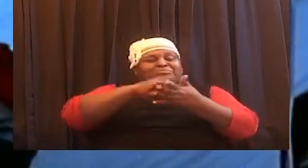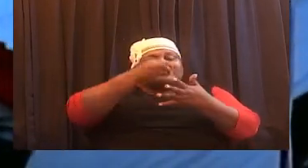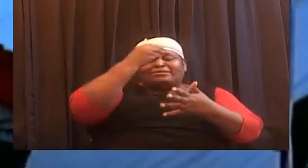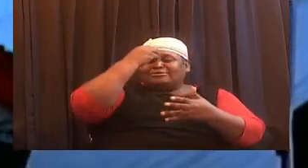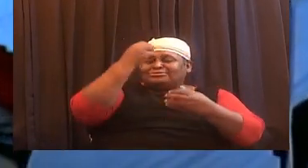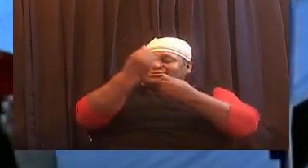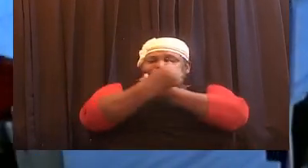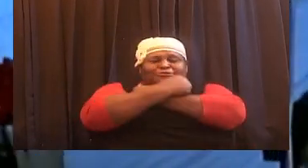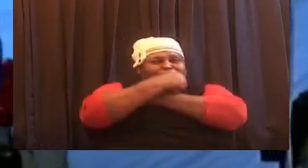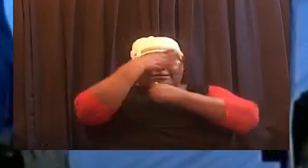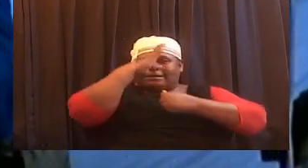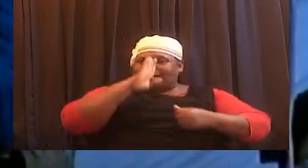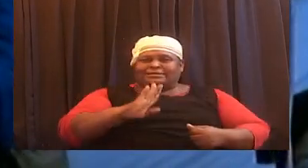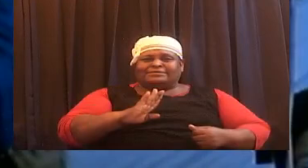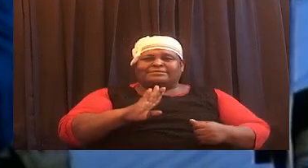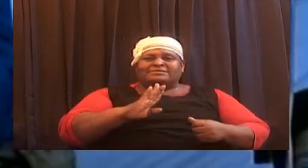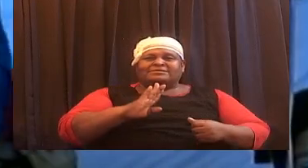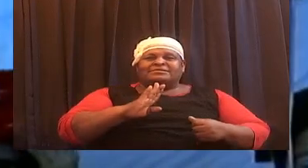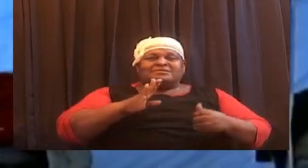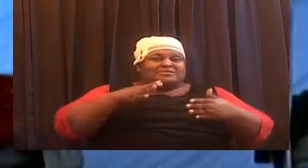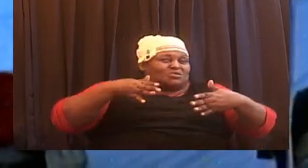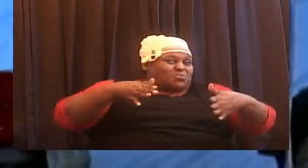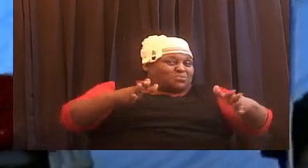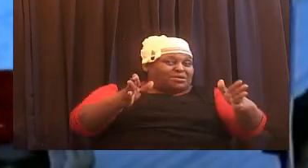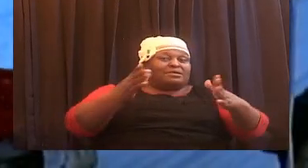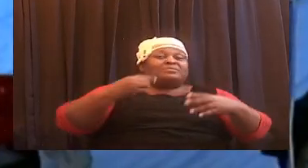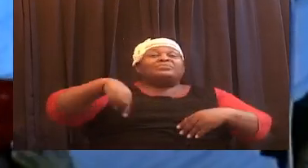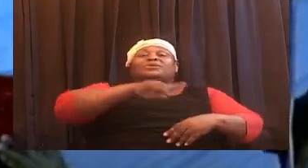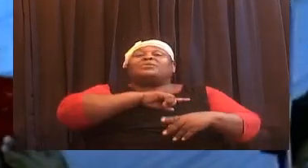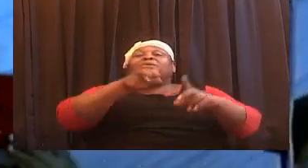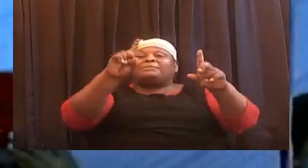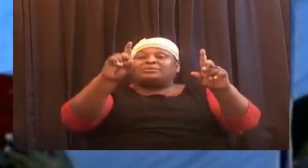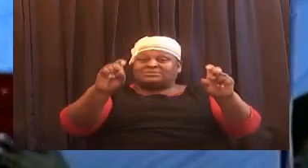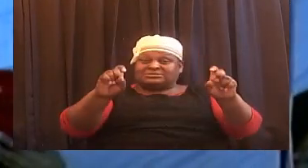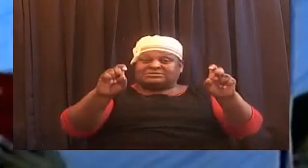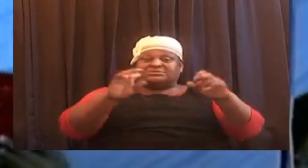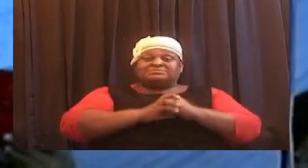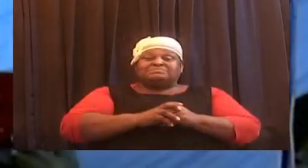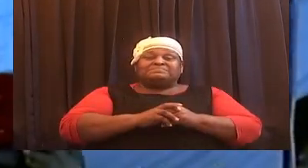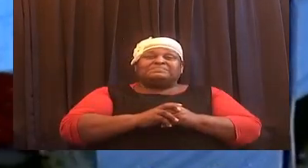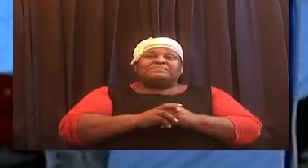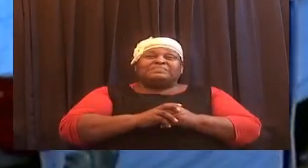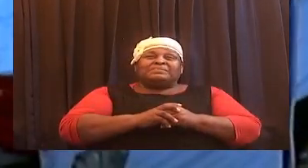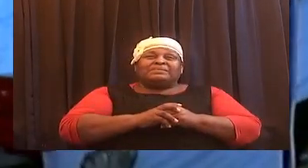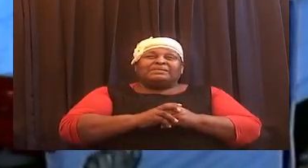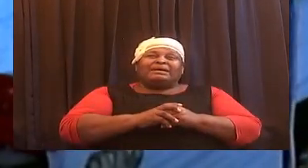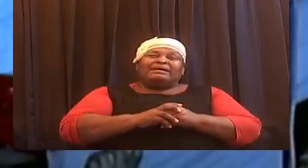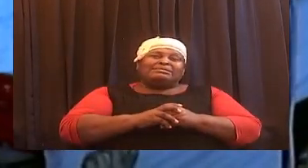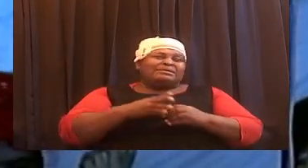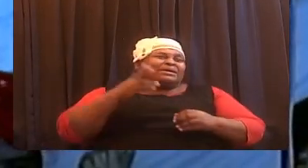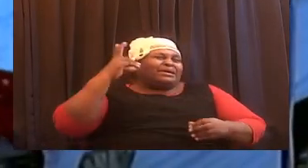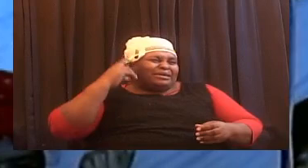God the way we ought. And so here is the Pharisees, and